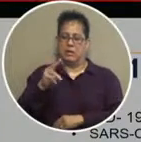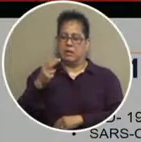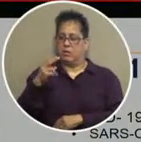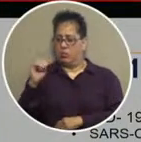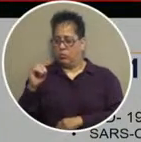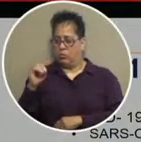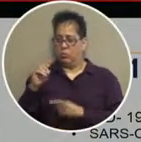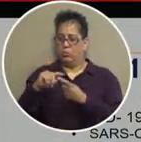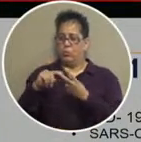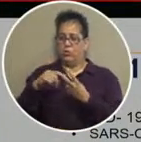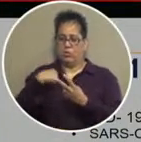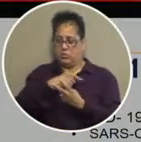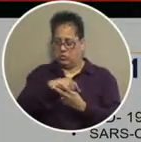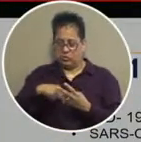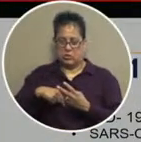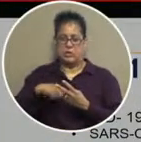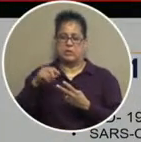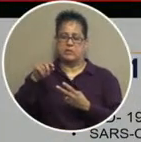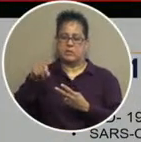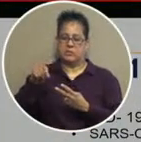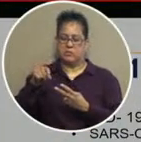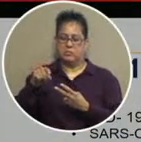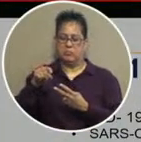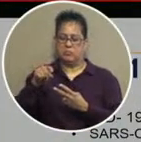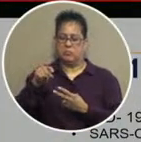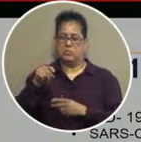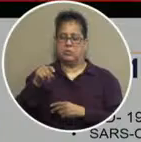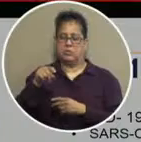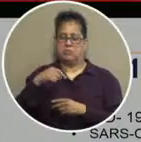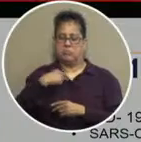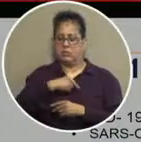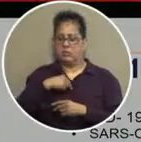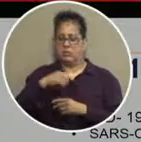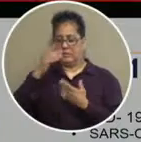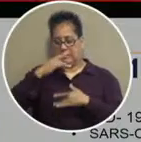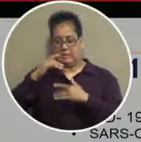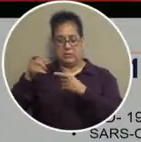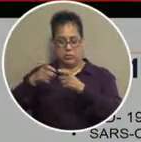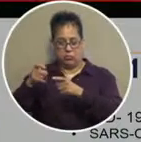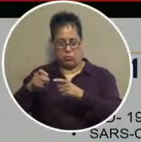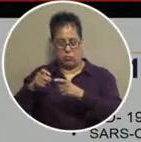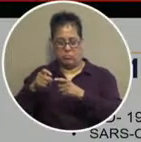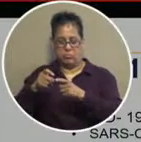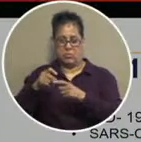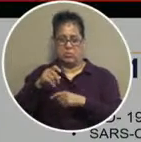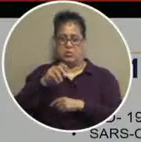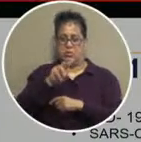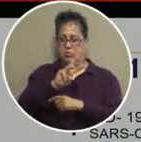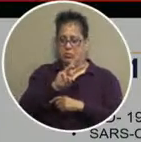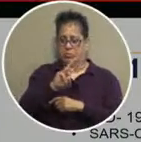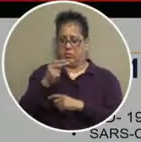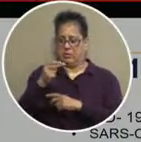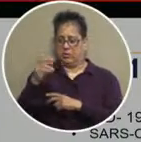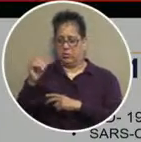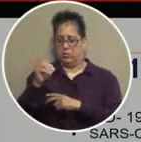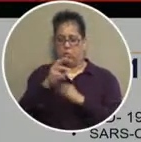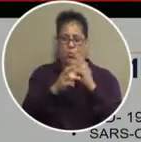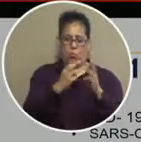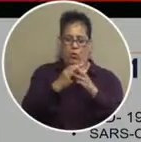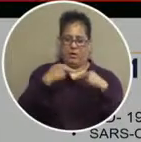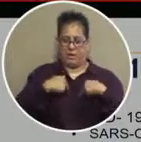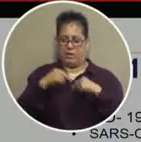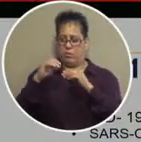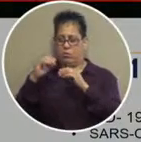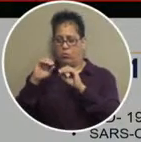the Chinese Centers for Disease Control, and to the world in general. We